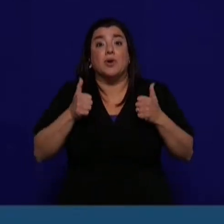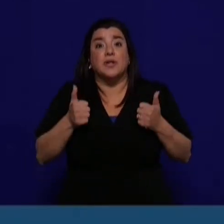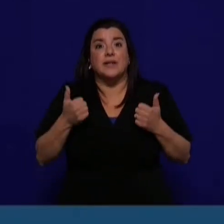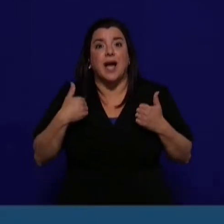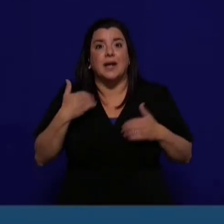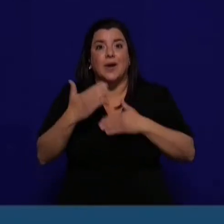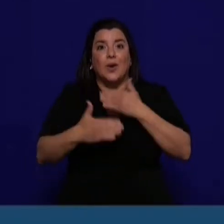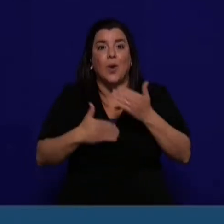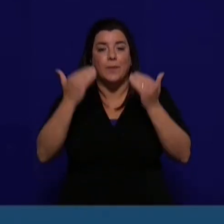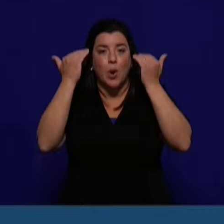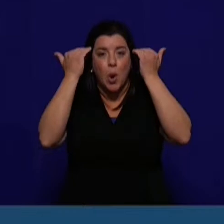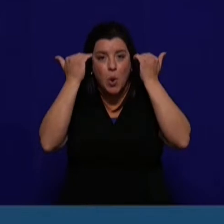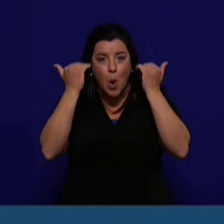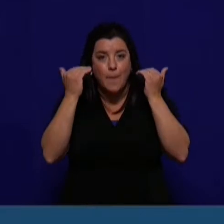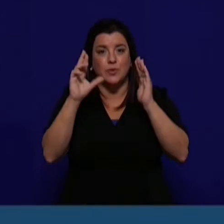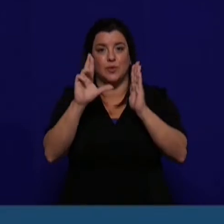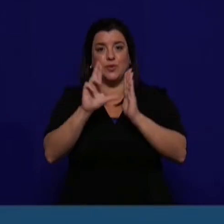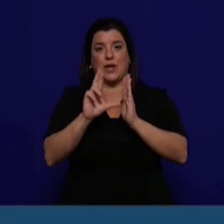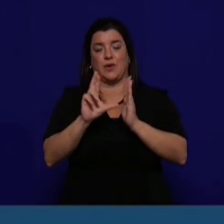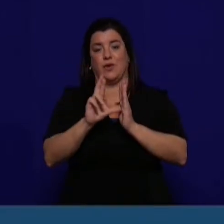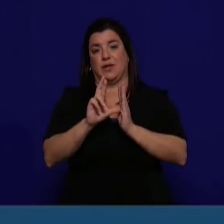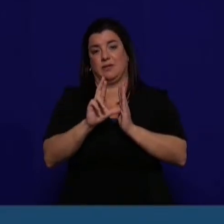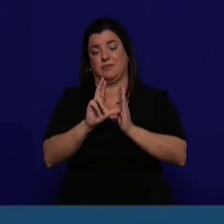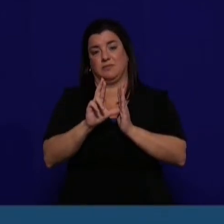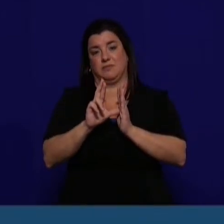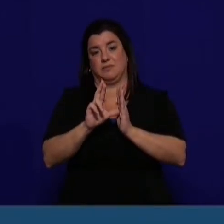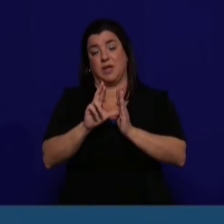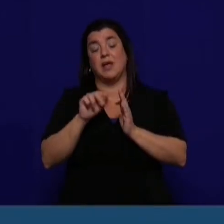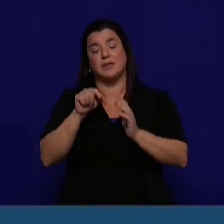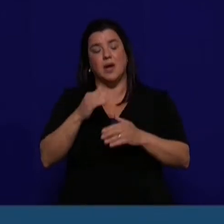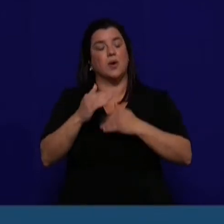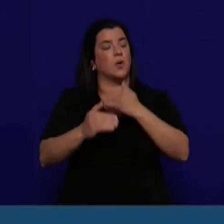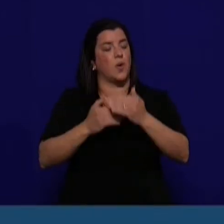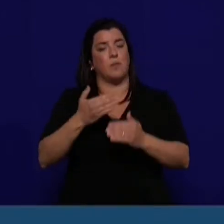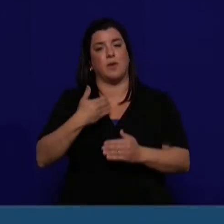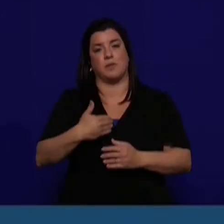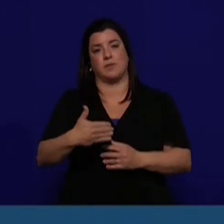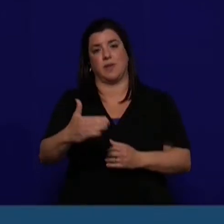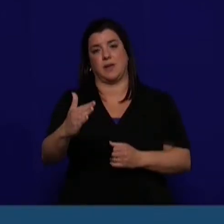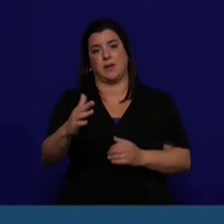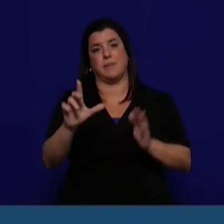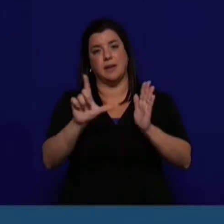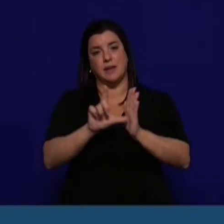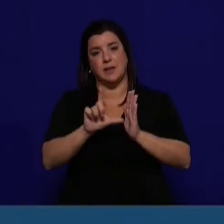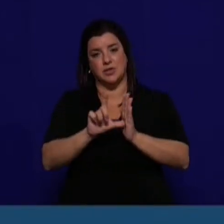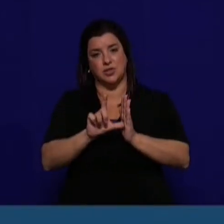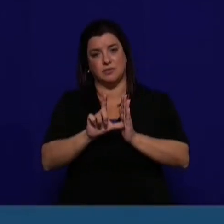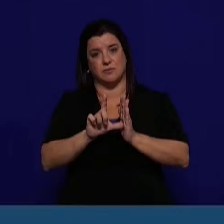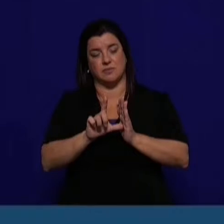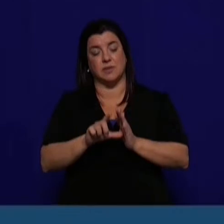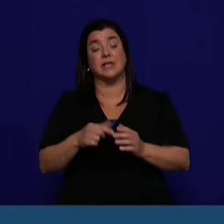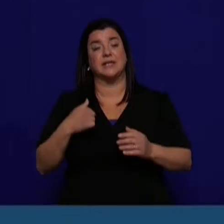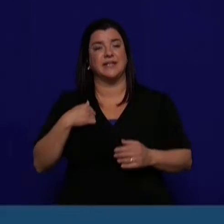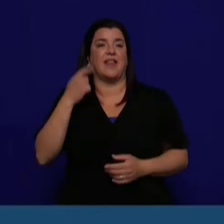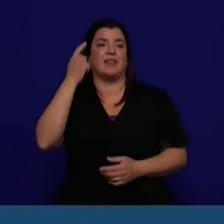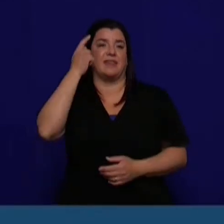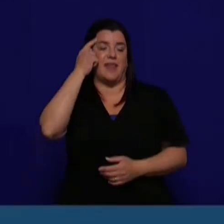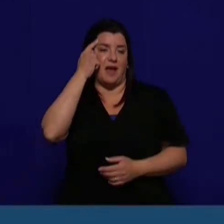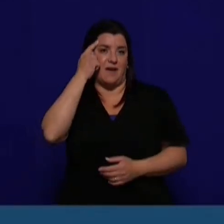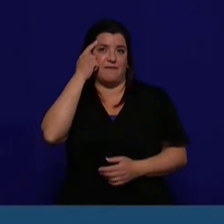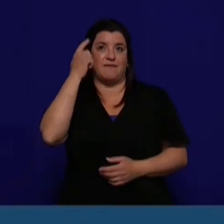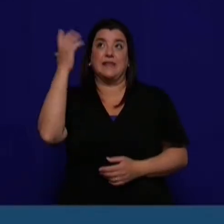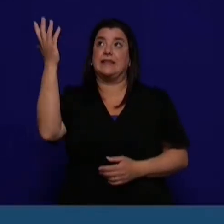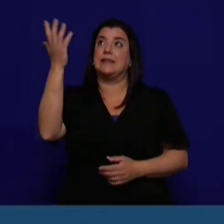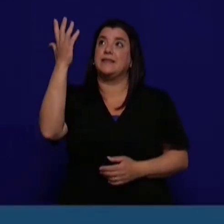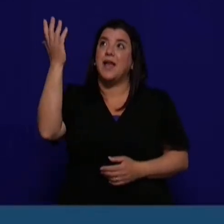dawk il-mezzi ta' mitigazzjoni li għandna fil-post, nibqgħu insegwu wkoll il-liġijiet li hemm fil-post, nifhem li t-temp